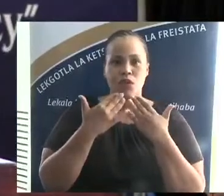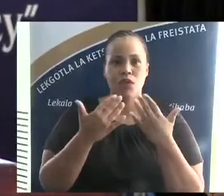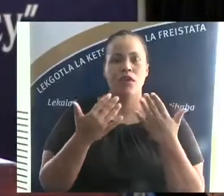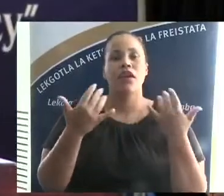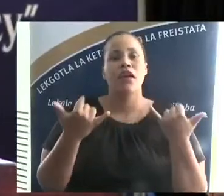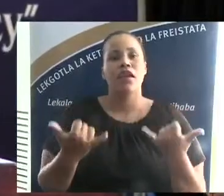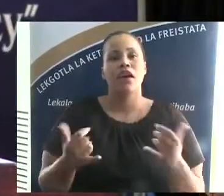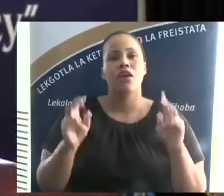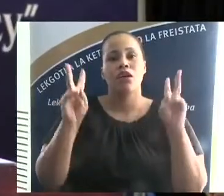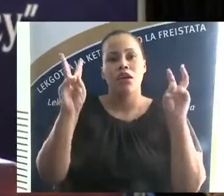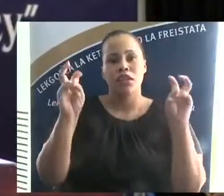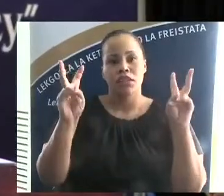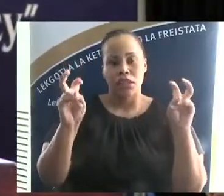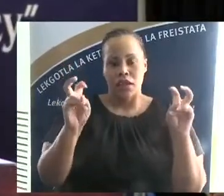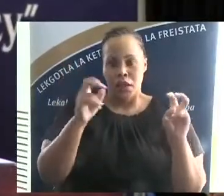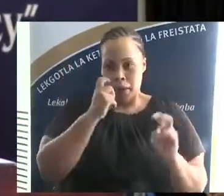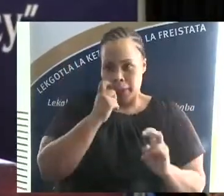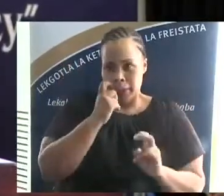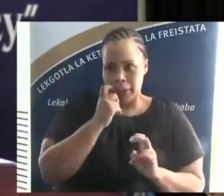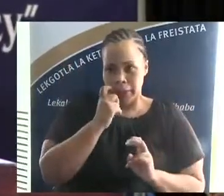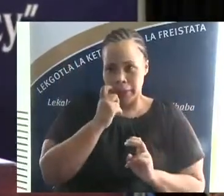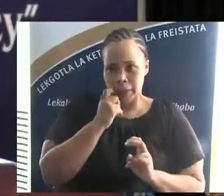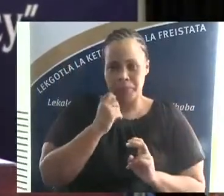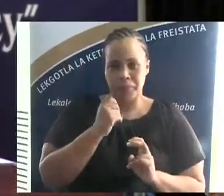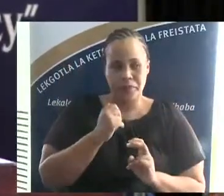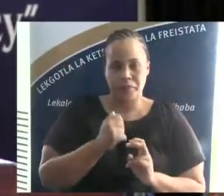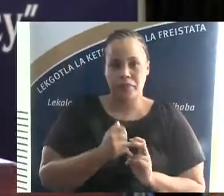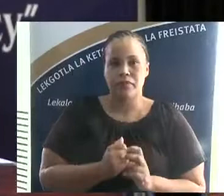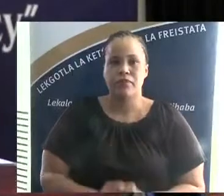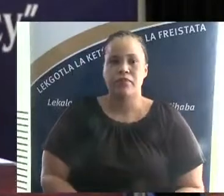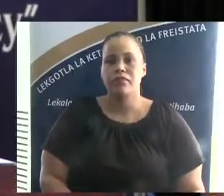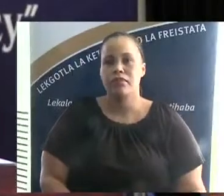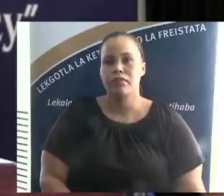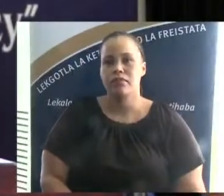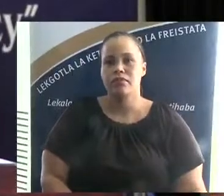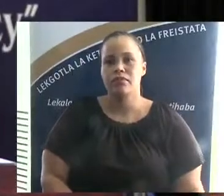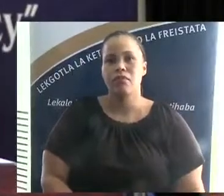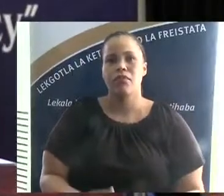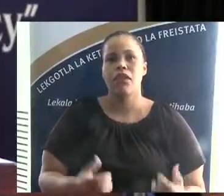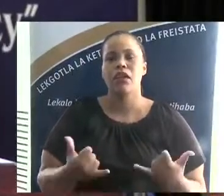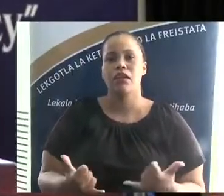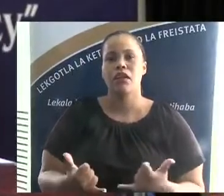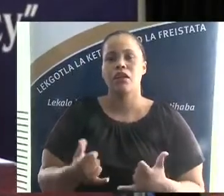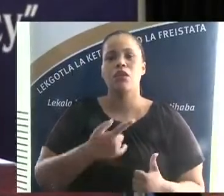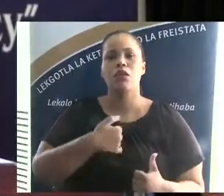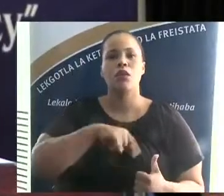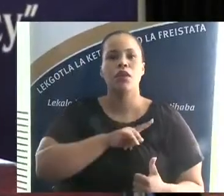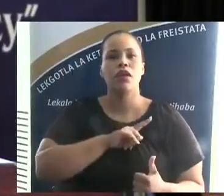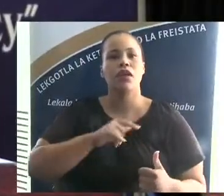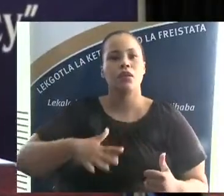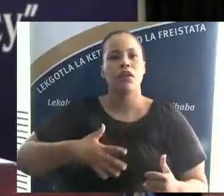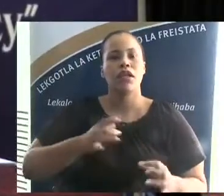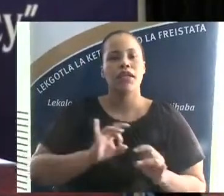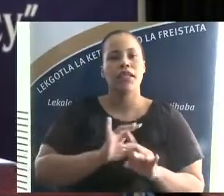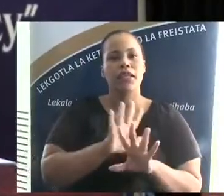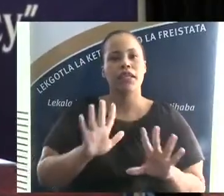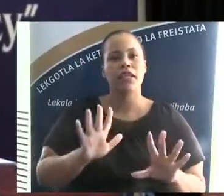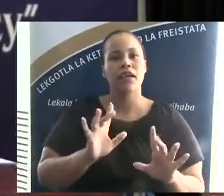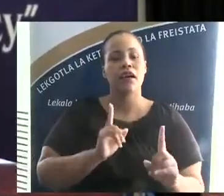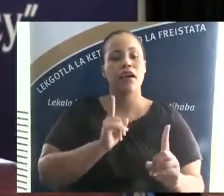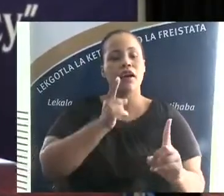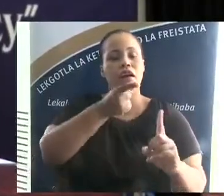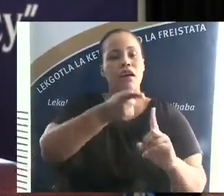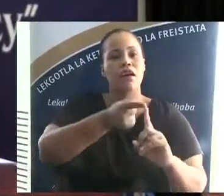the governance cluster, Honourable Speaker. And within the governance cluster, our vision is also clear that our goal is